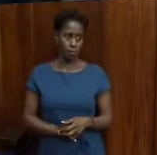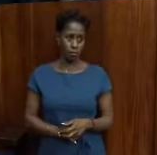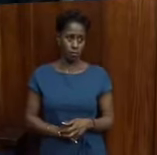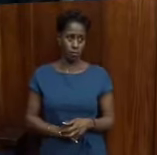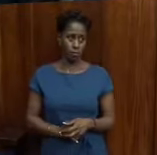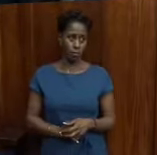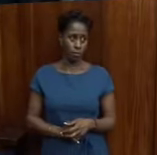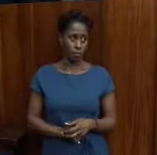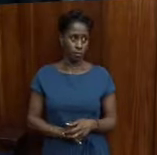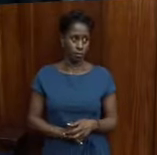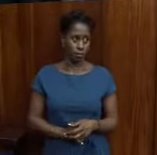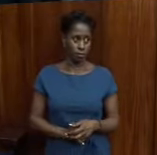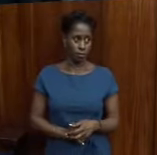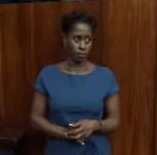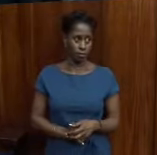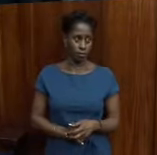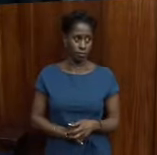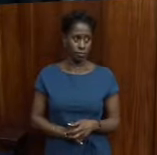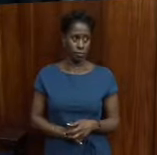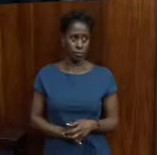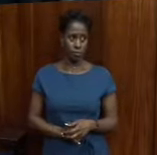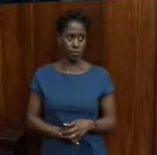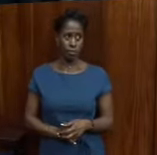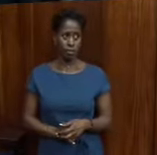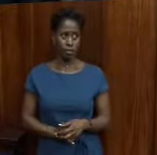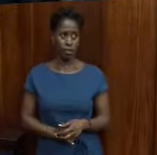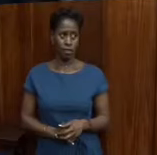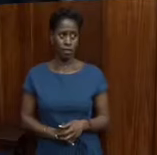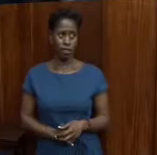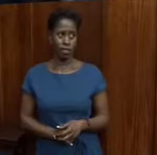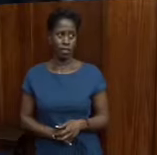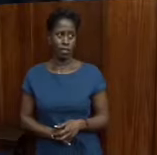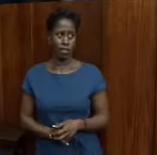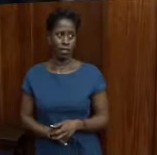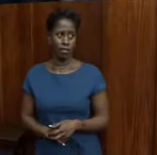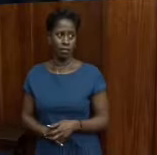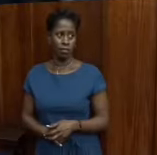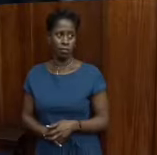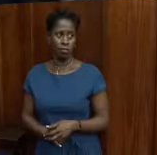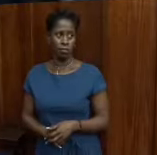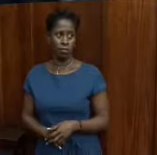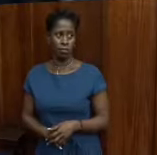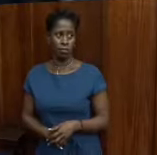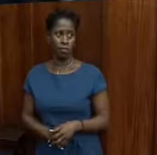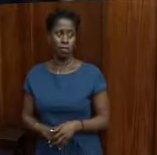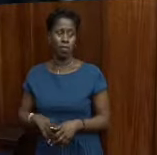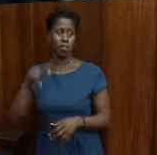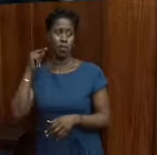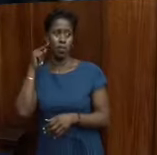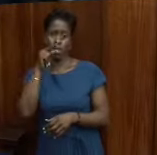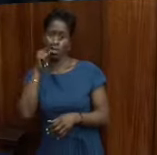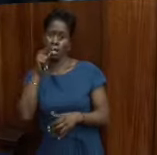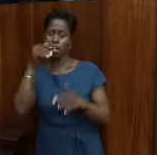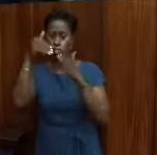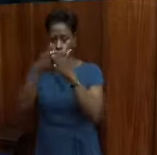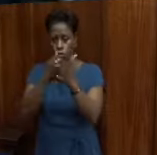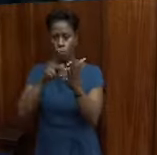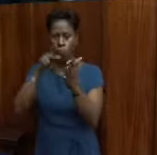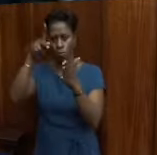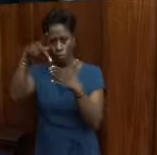OECS PUL, is a transformative four-year program designed to achieve expanded access and improve student learning in